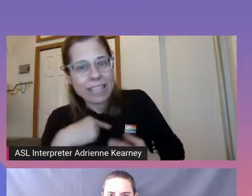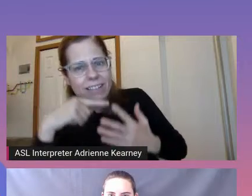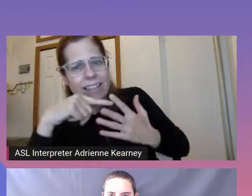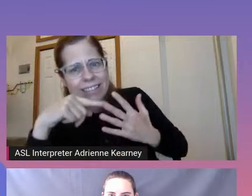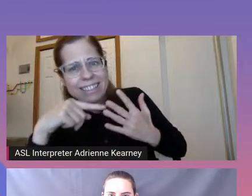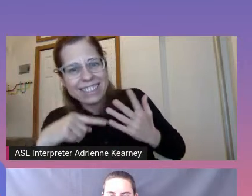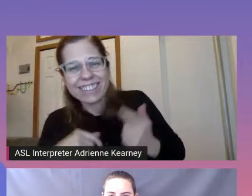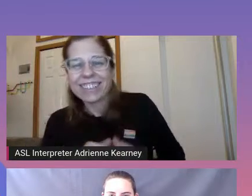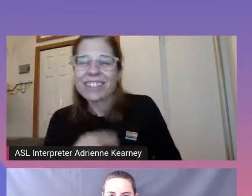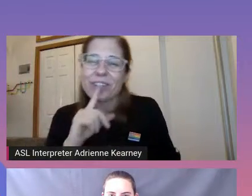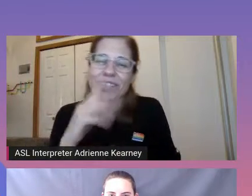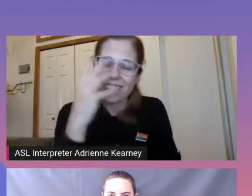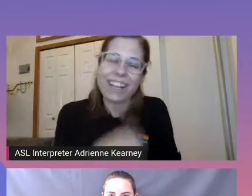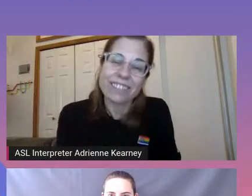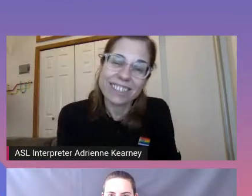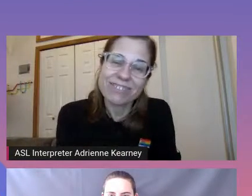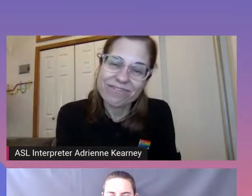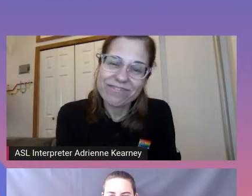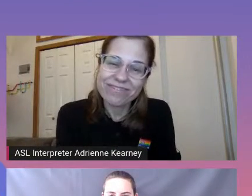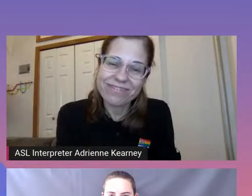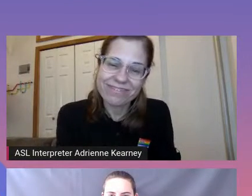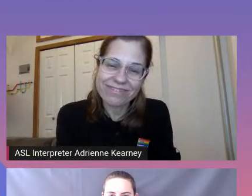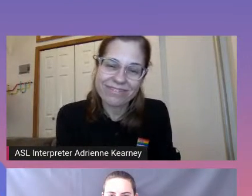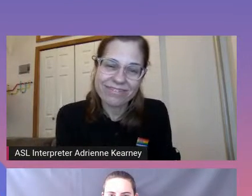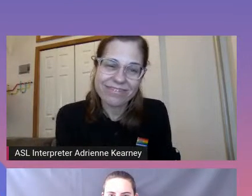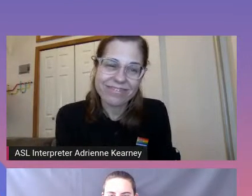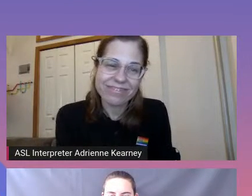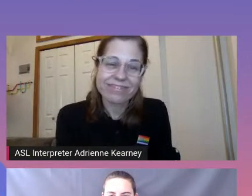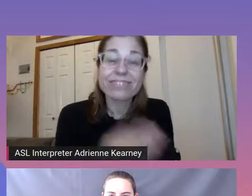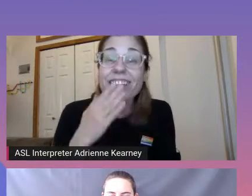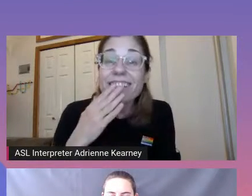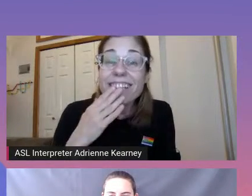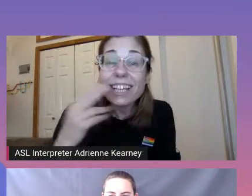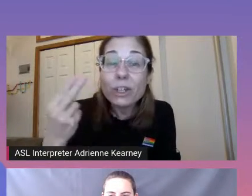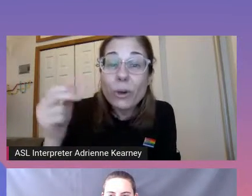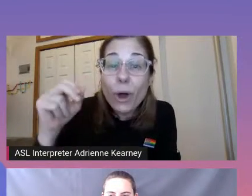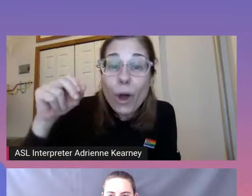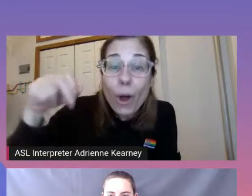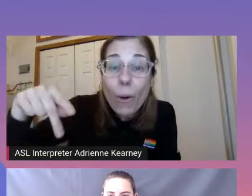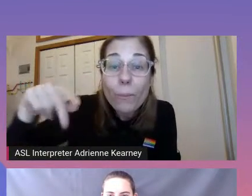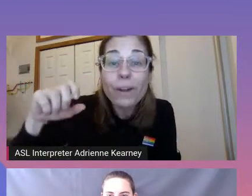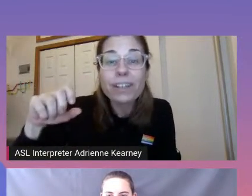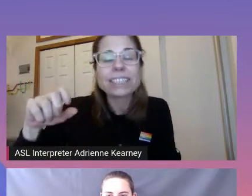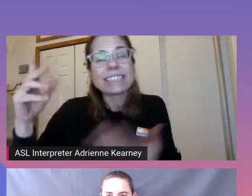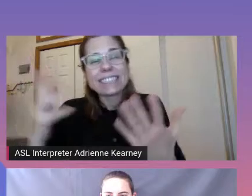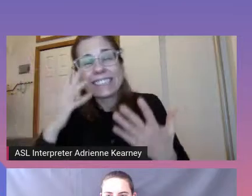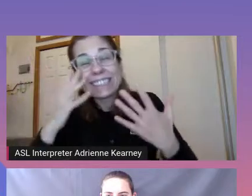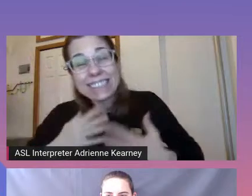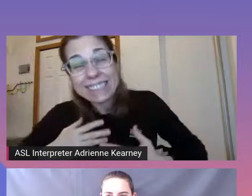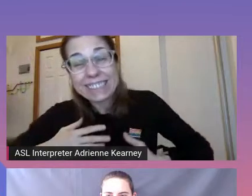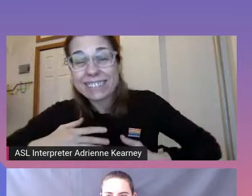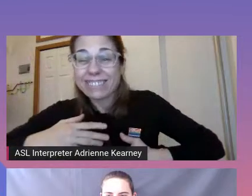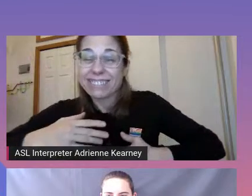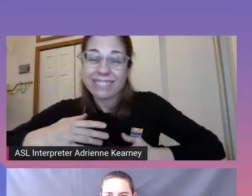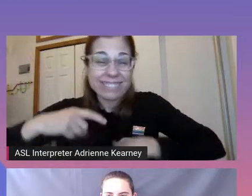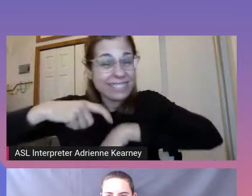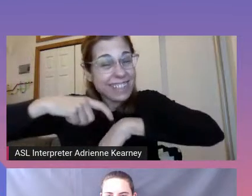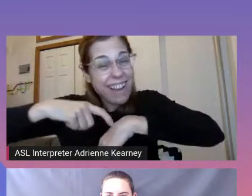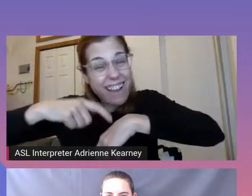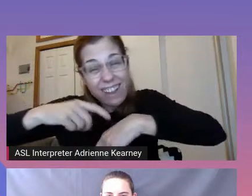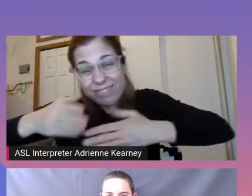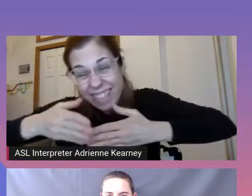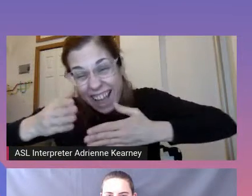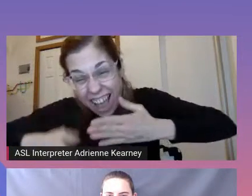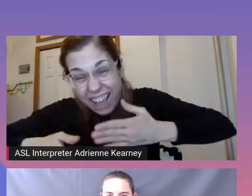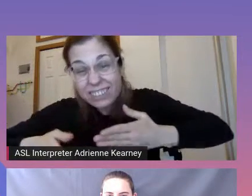lovely. Thank you, Hope. We're fortunately getting at the end of our talk. I wish we could have this talk. Like, I